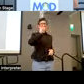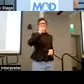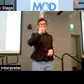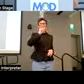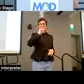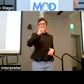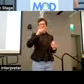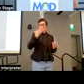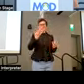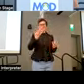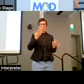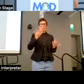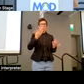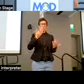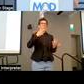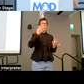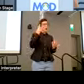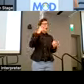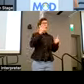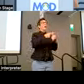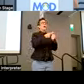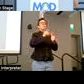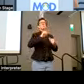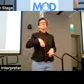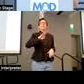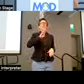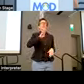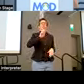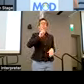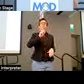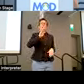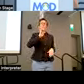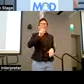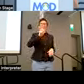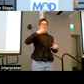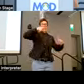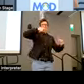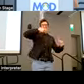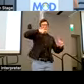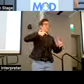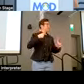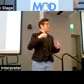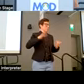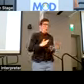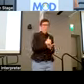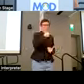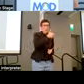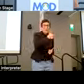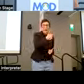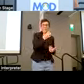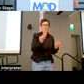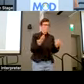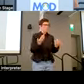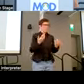that you have the broadband capability, for instance, that if you're a person from low income family